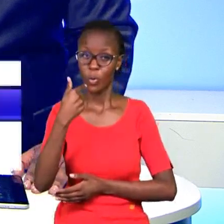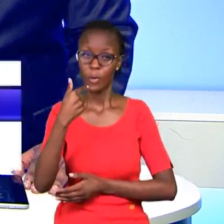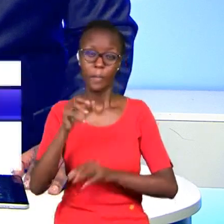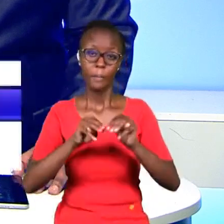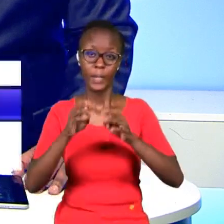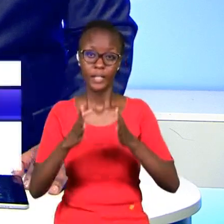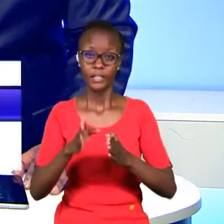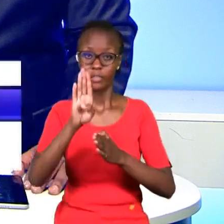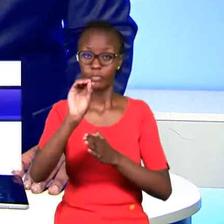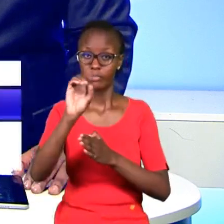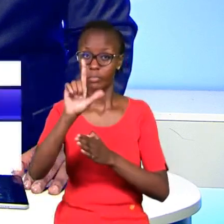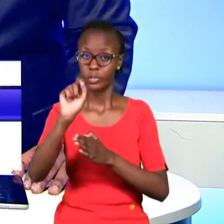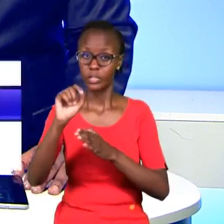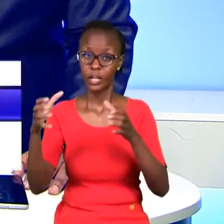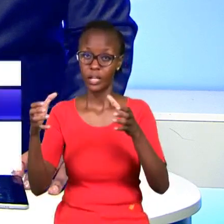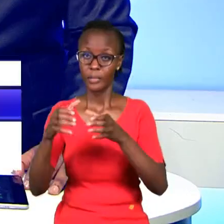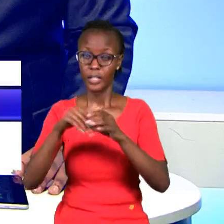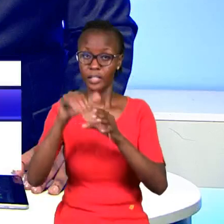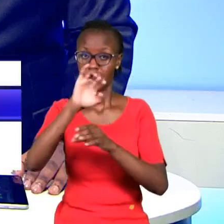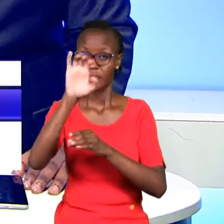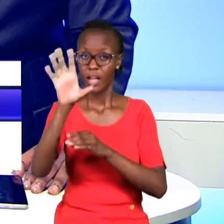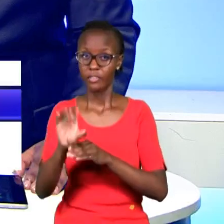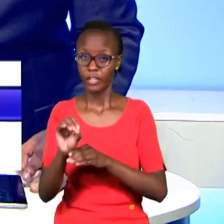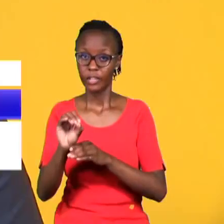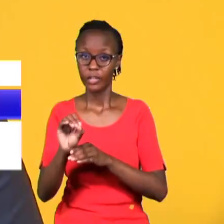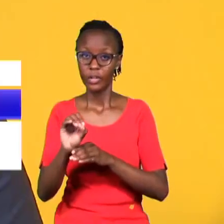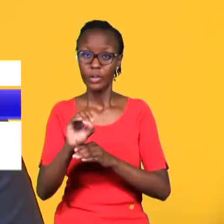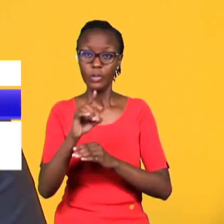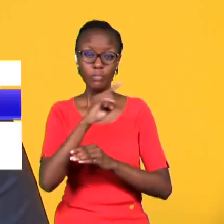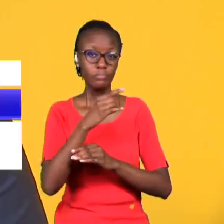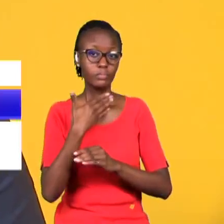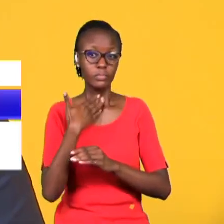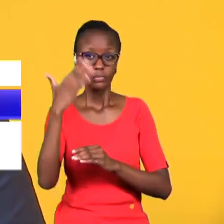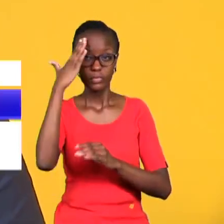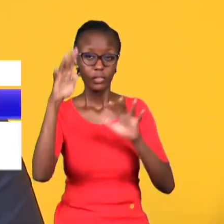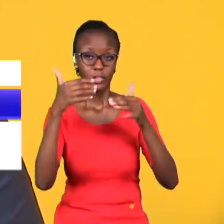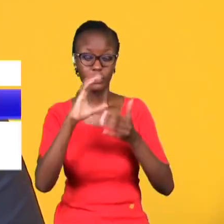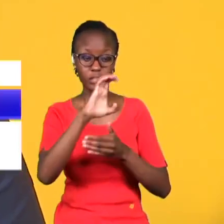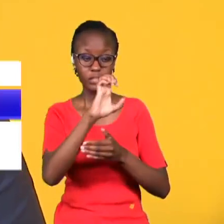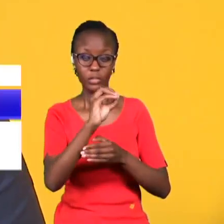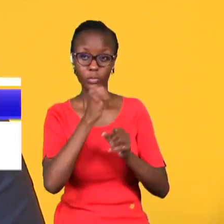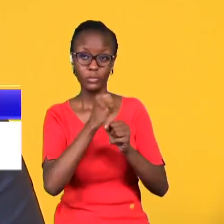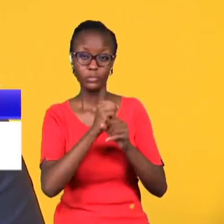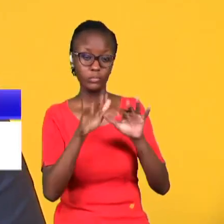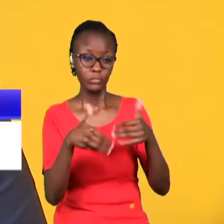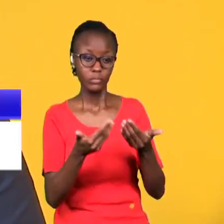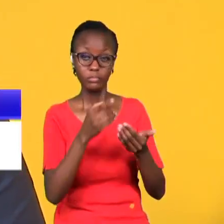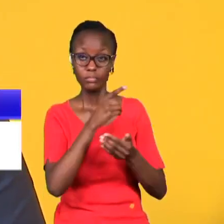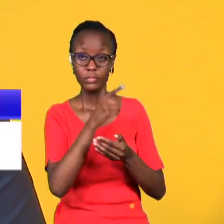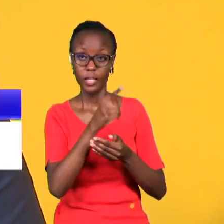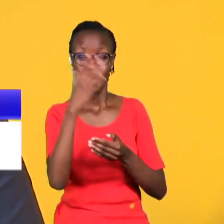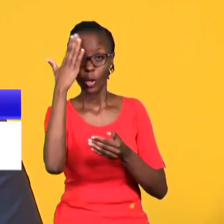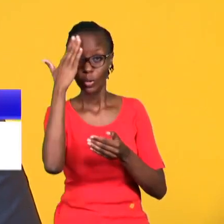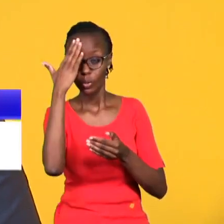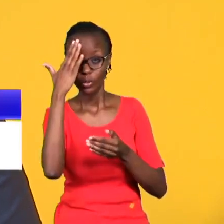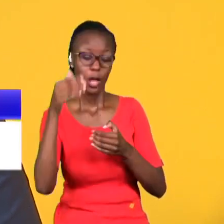look. Ever want to know how a CEO sees his wealth? Then here's how. Apart from running an organization and strategizing,